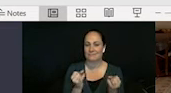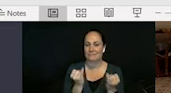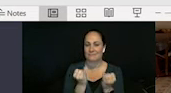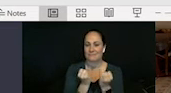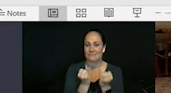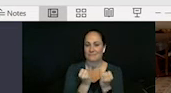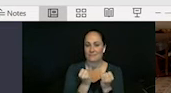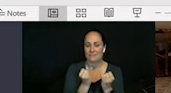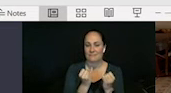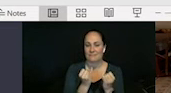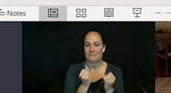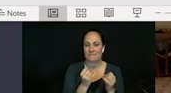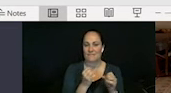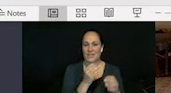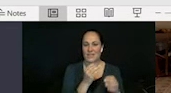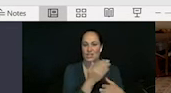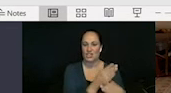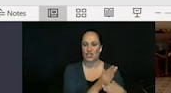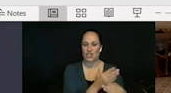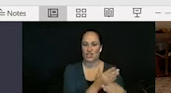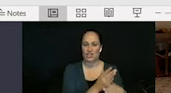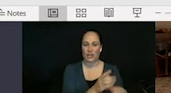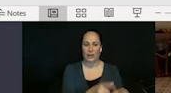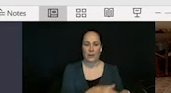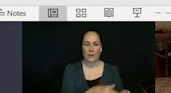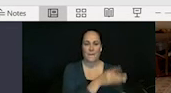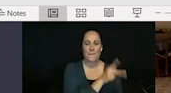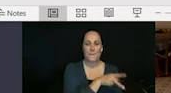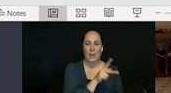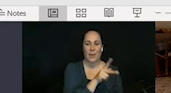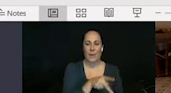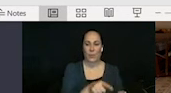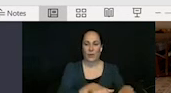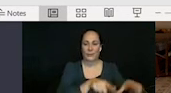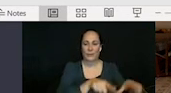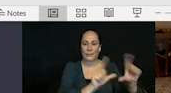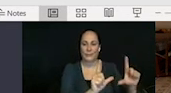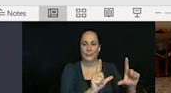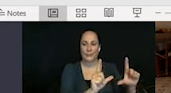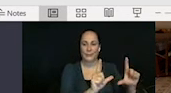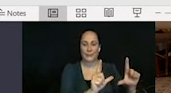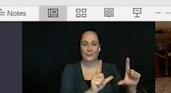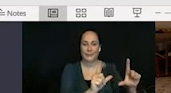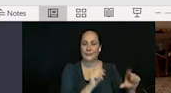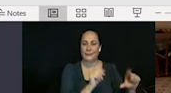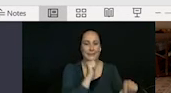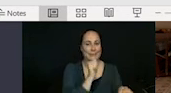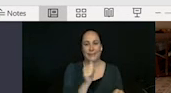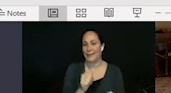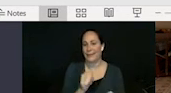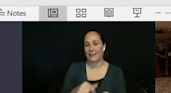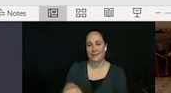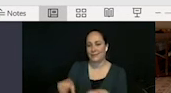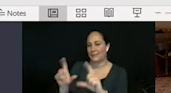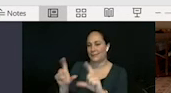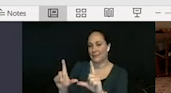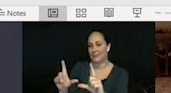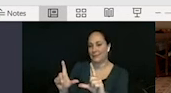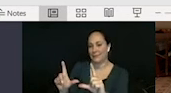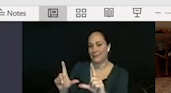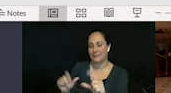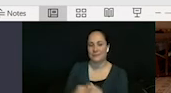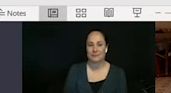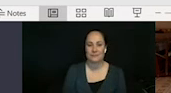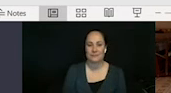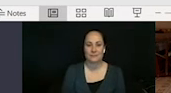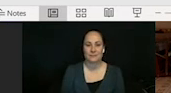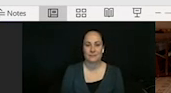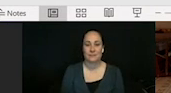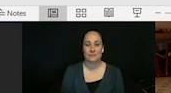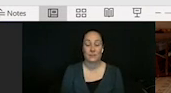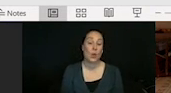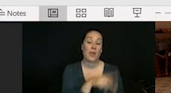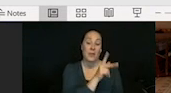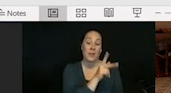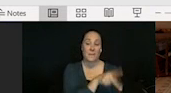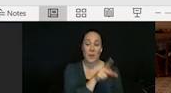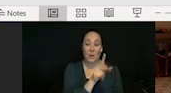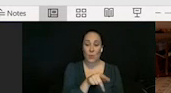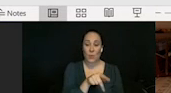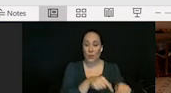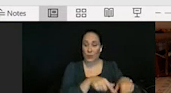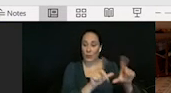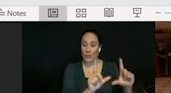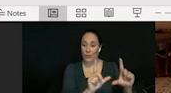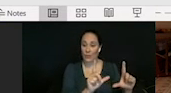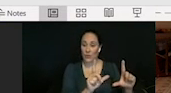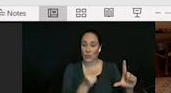and if you have something else on your screen, it's only showing the PowerPoint window, not the other thing. All right, so on the PowerPoint window, are you seeing